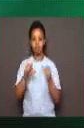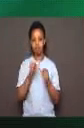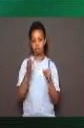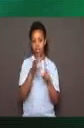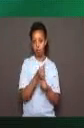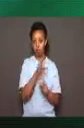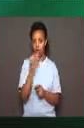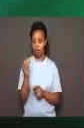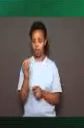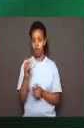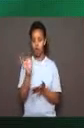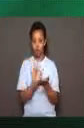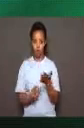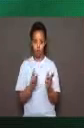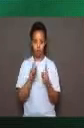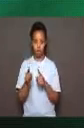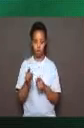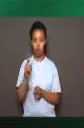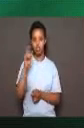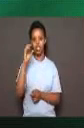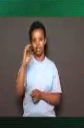formula is